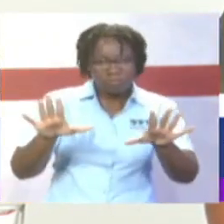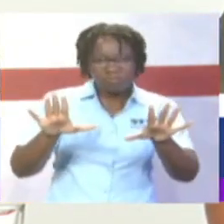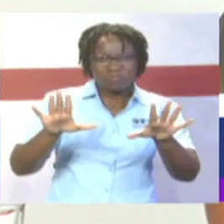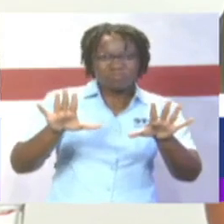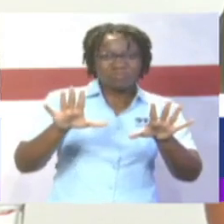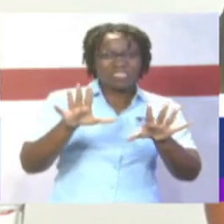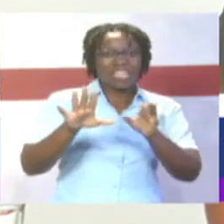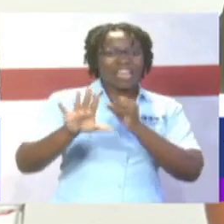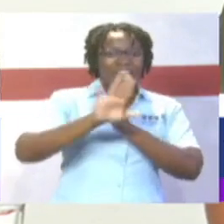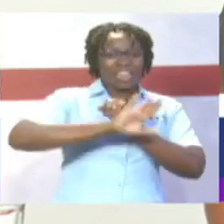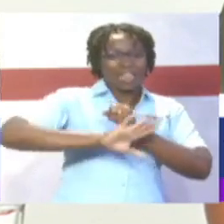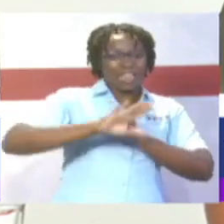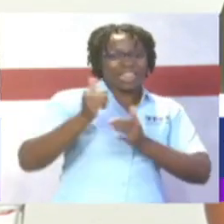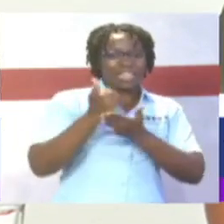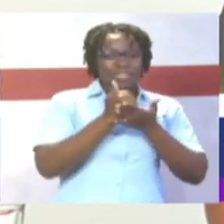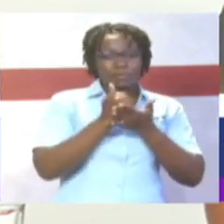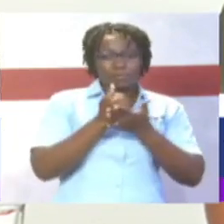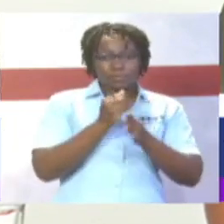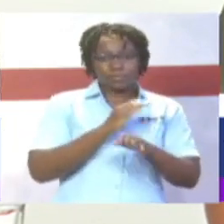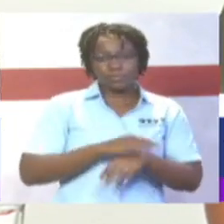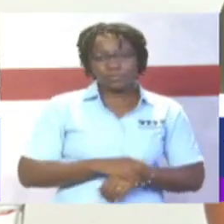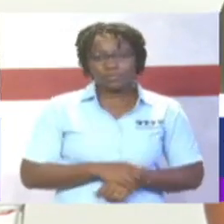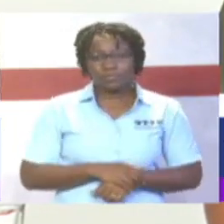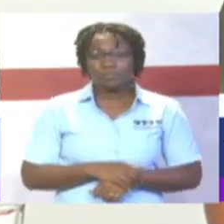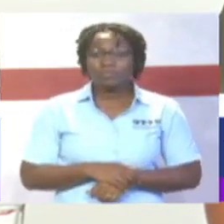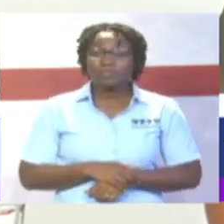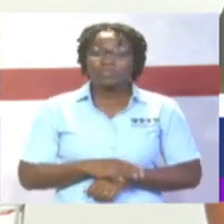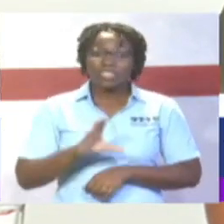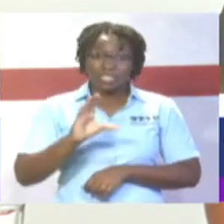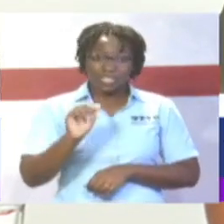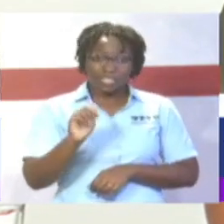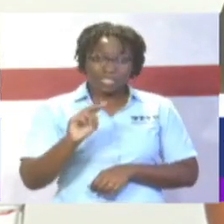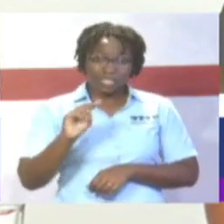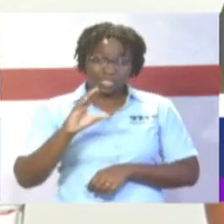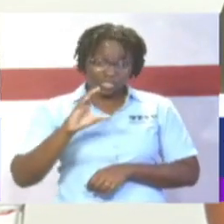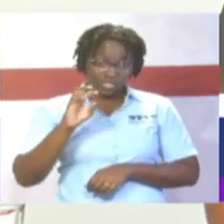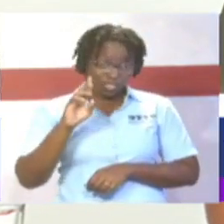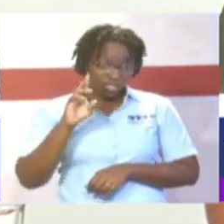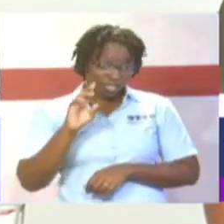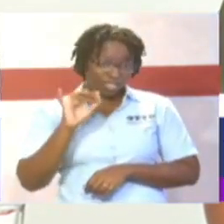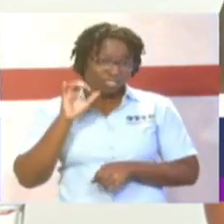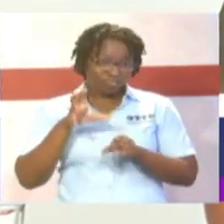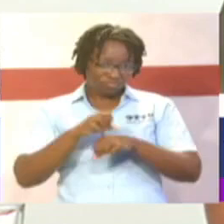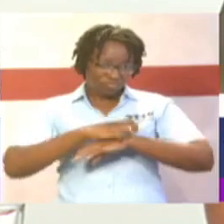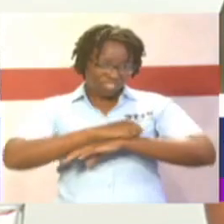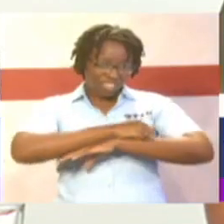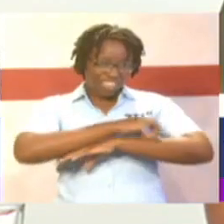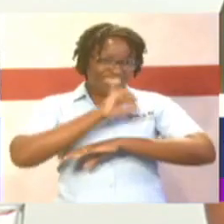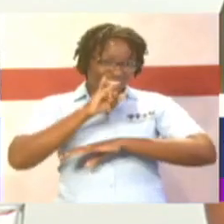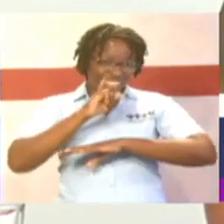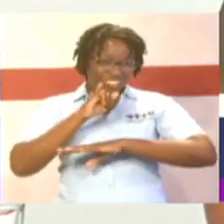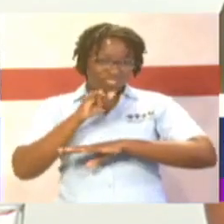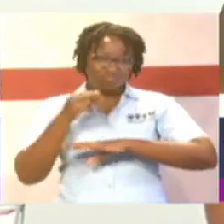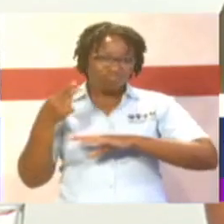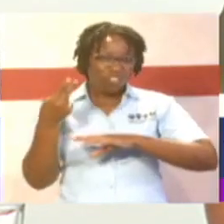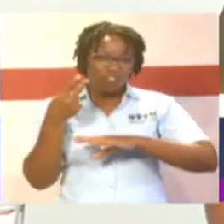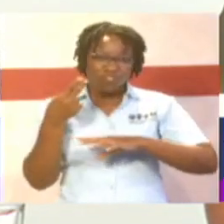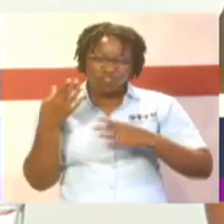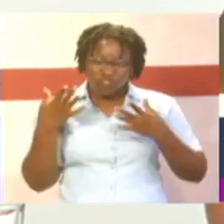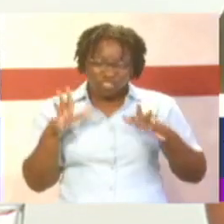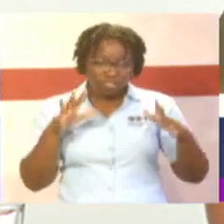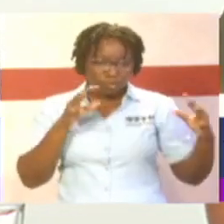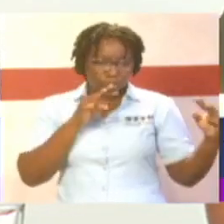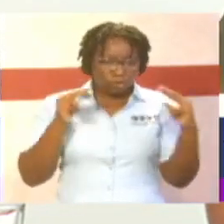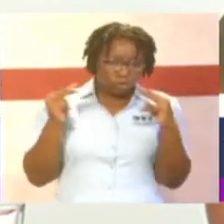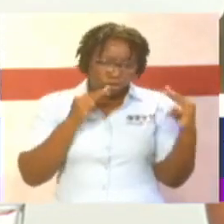get infected. Cancer is already a battle that your body has to fight. We always speak about how to help your body